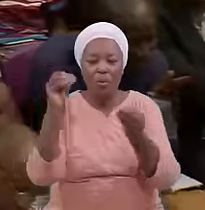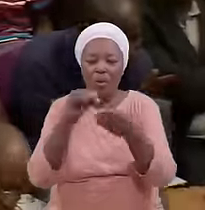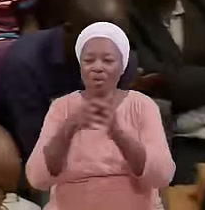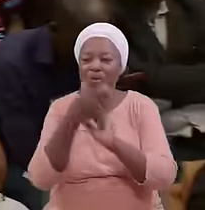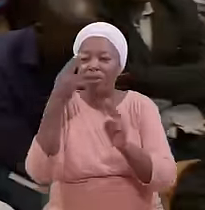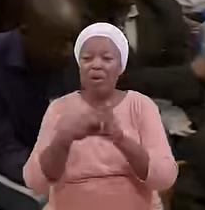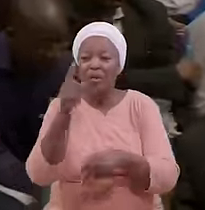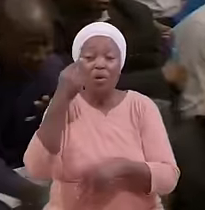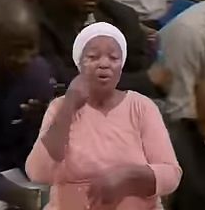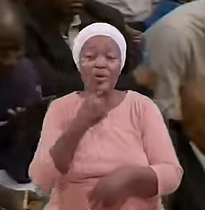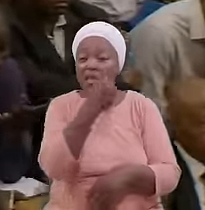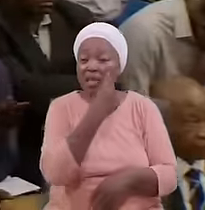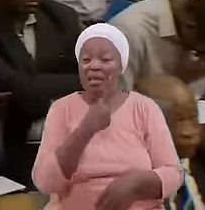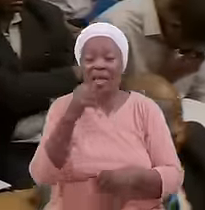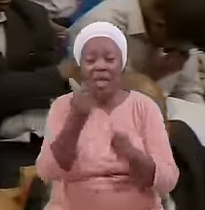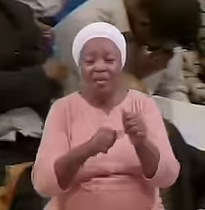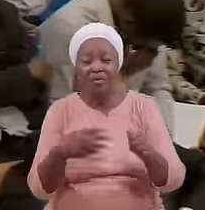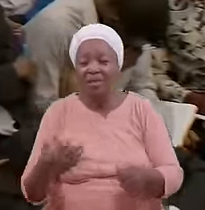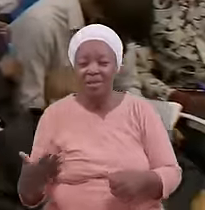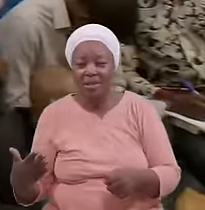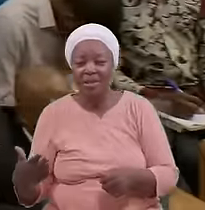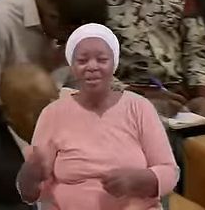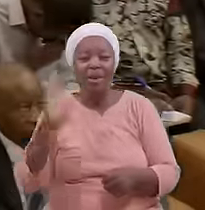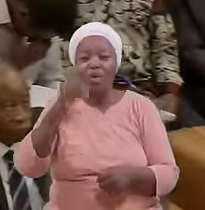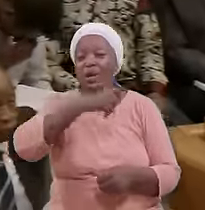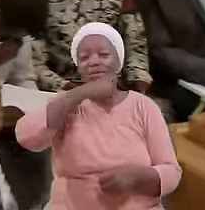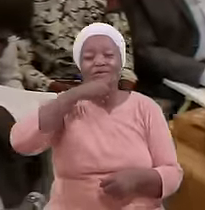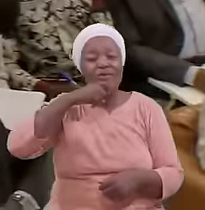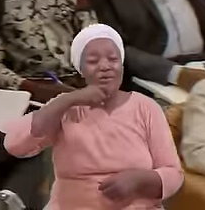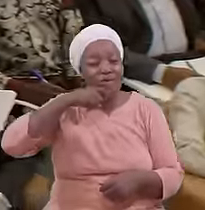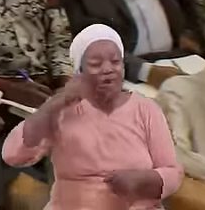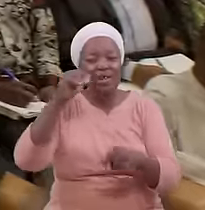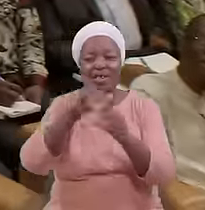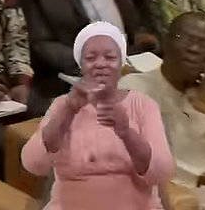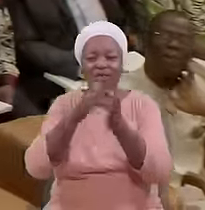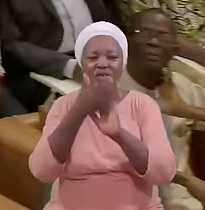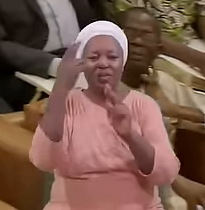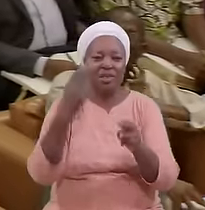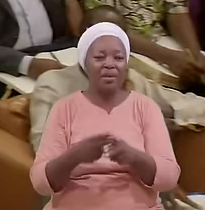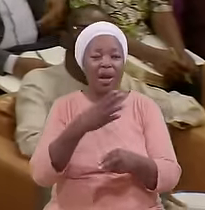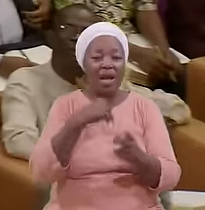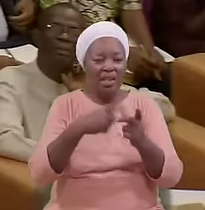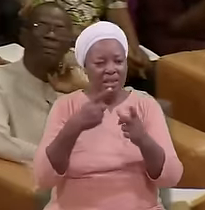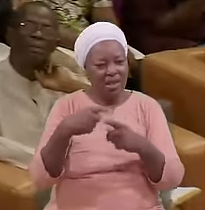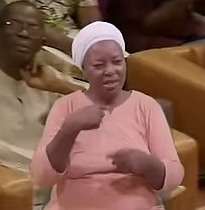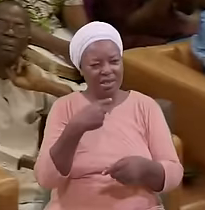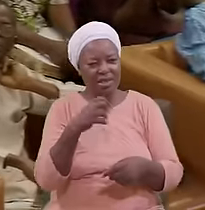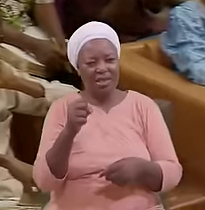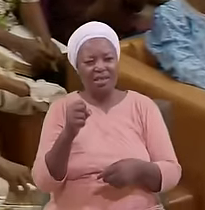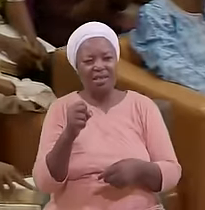Your tears, everything will dry up. And then it